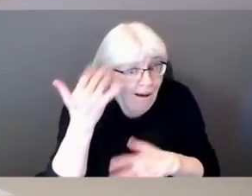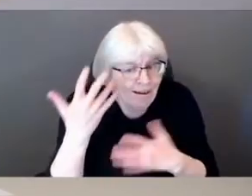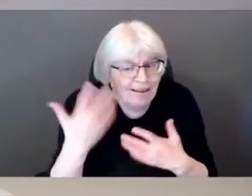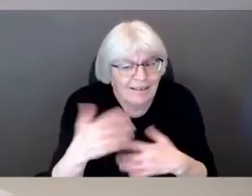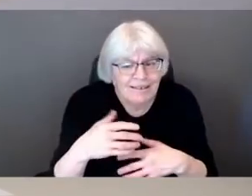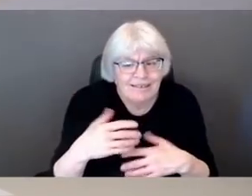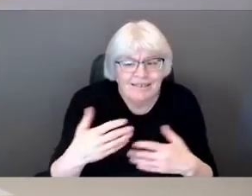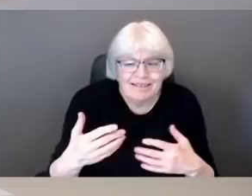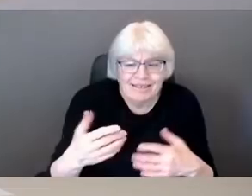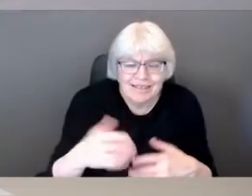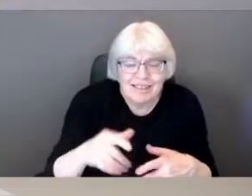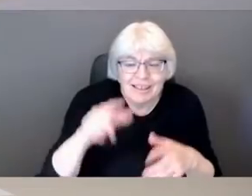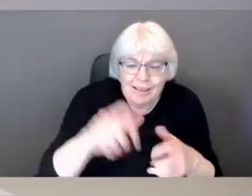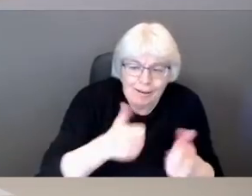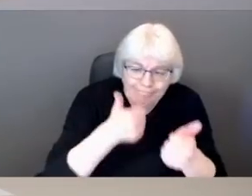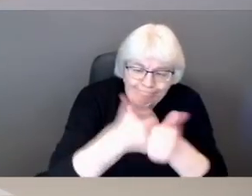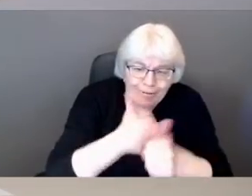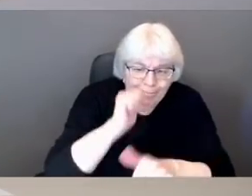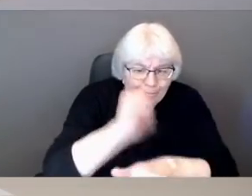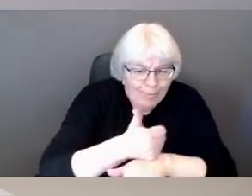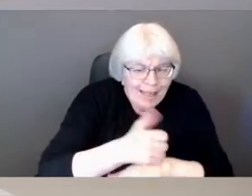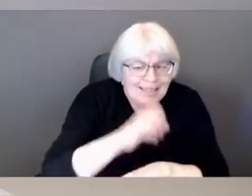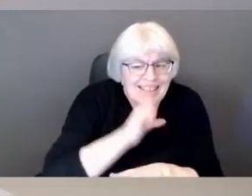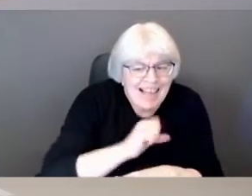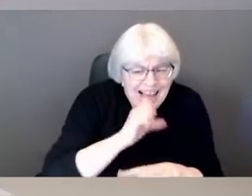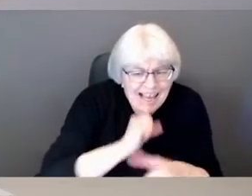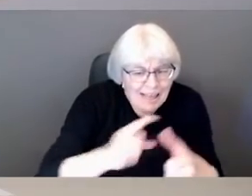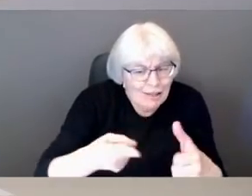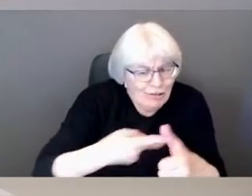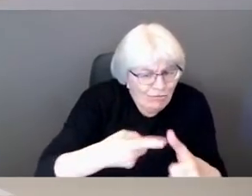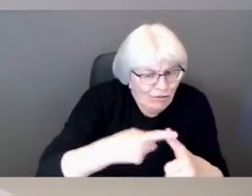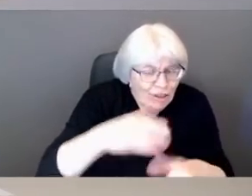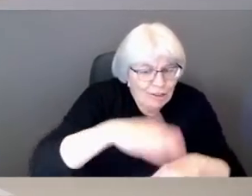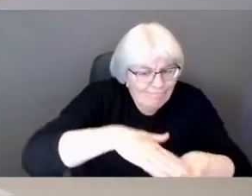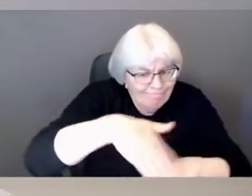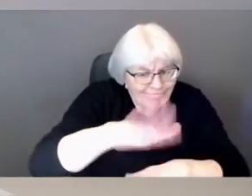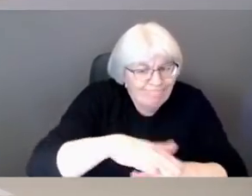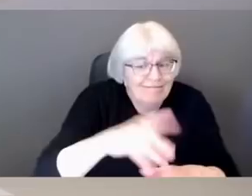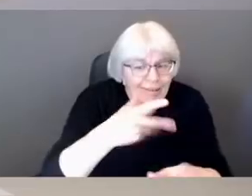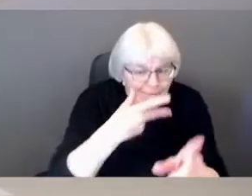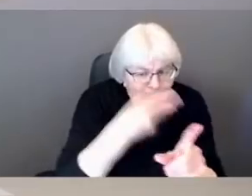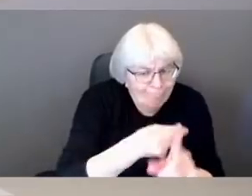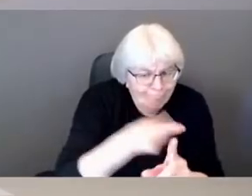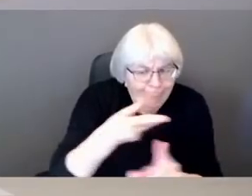primarily, but we definitely, so the 7-year-olds,